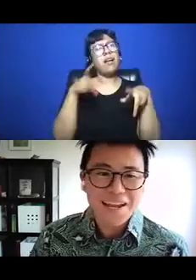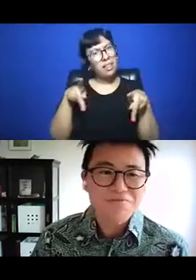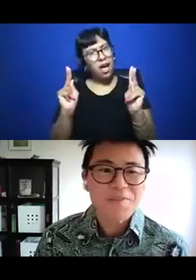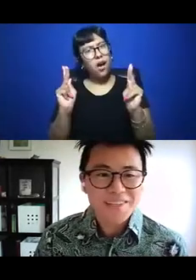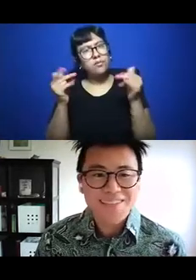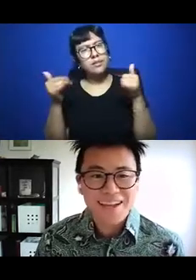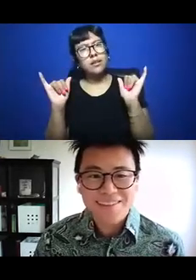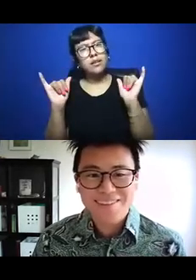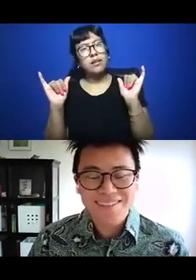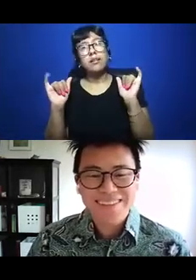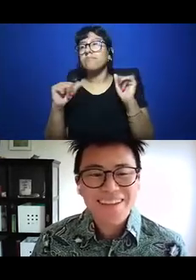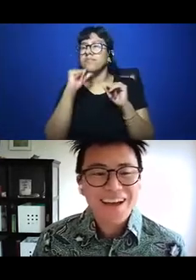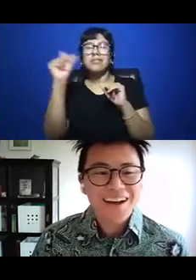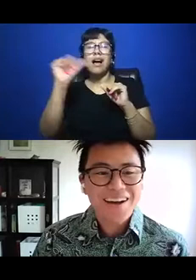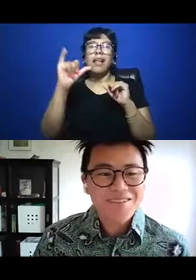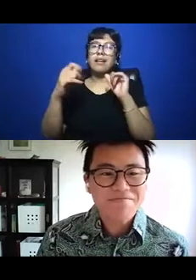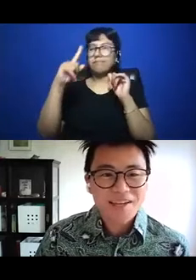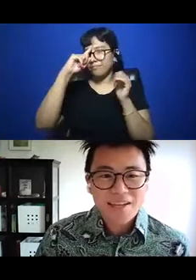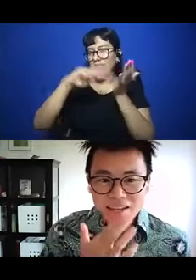That isn't hateful, let's say.